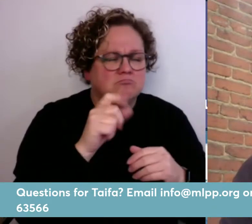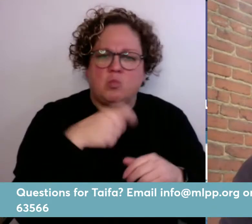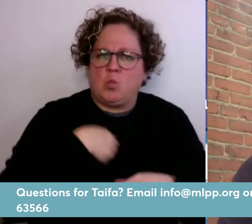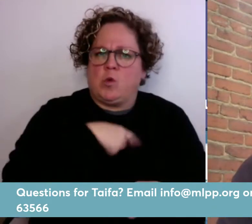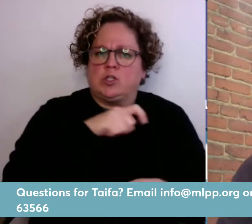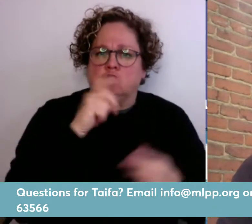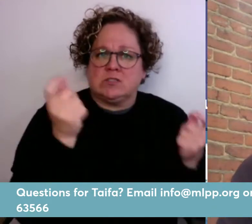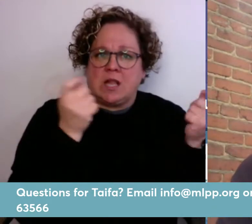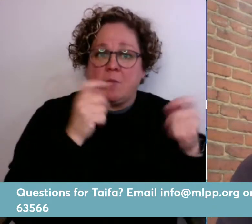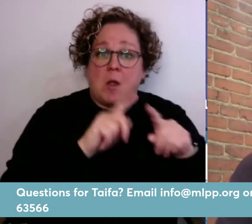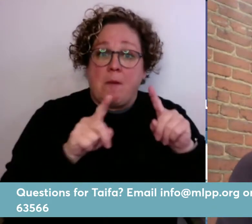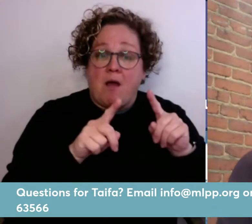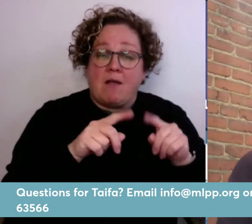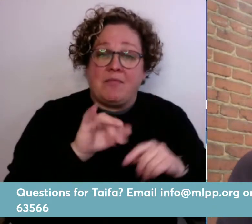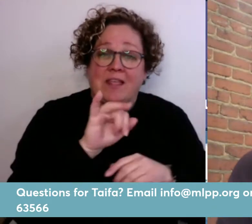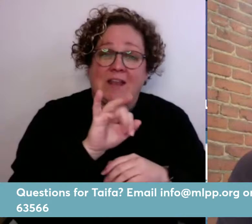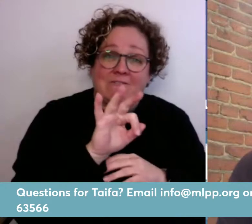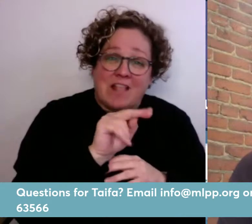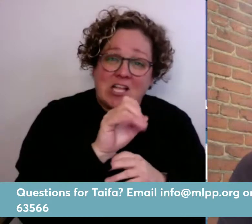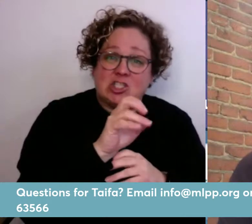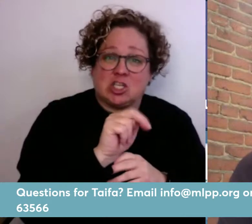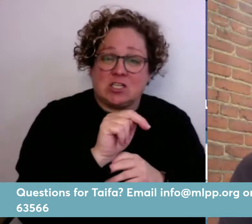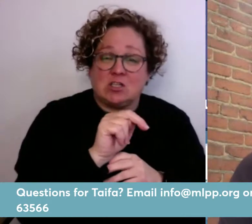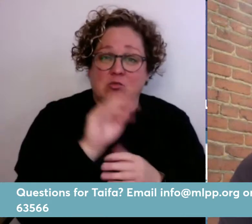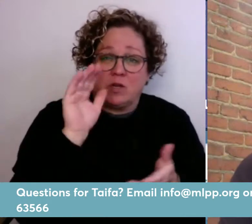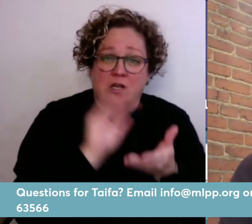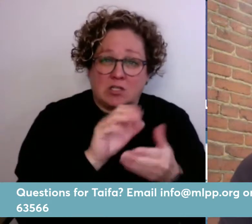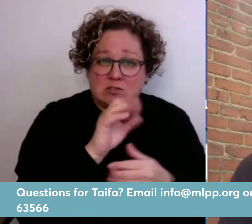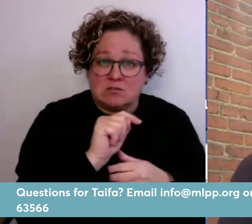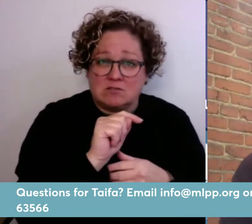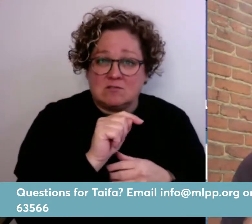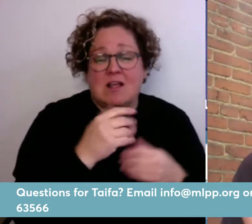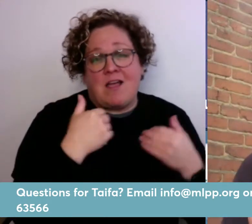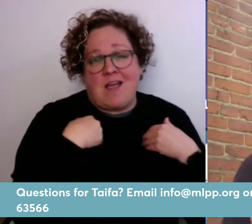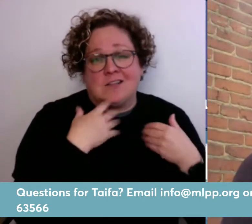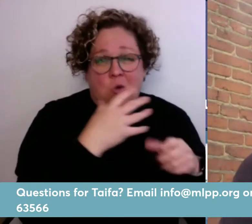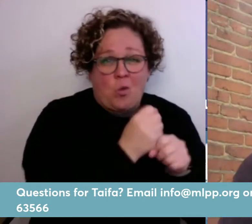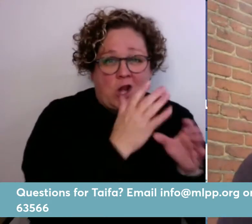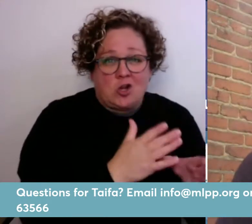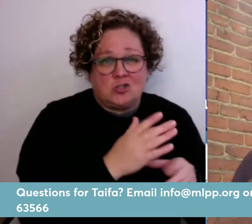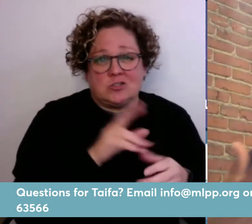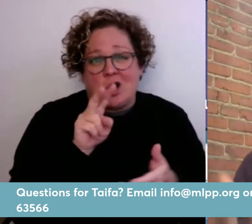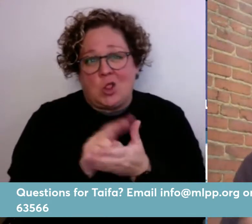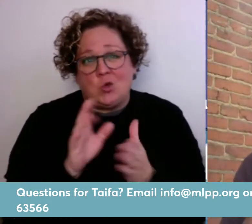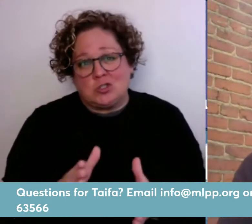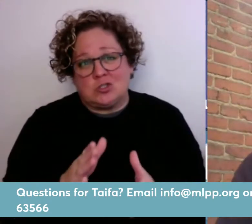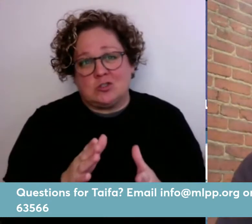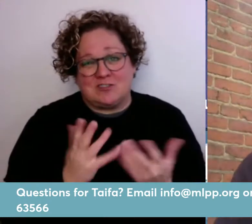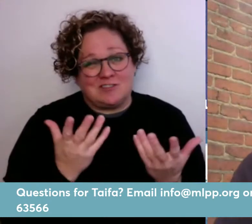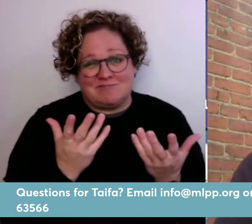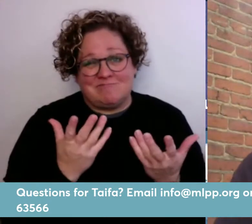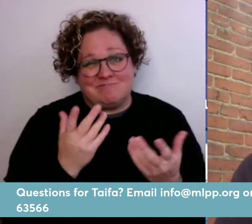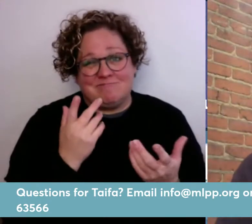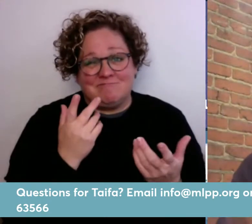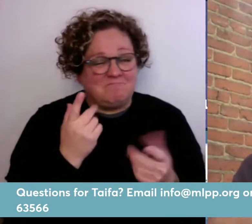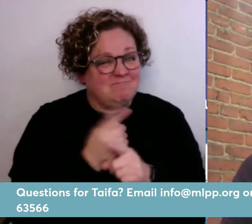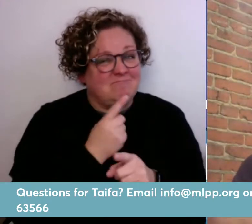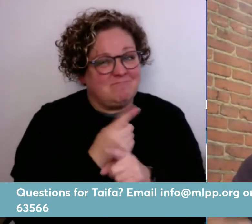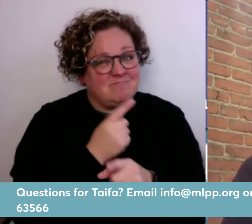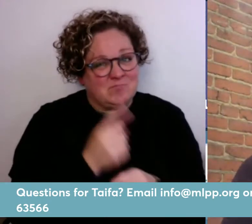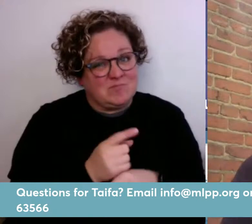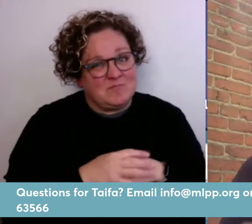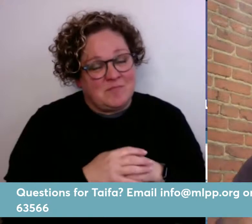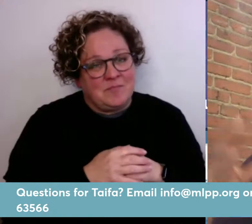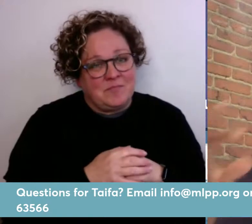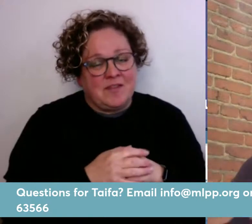the Inflation Reduction Act also creates winners and losers. How could it not, right? It was achieved through the same